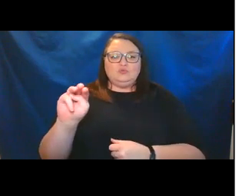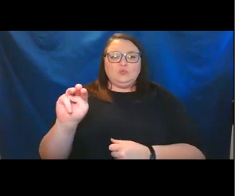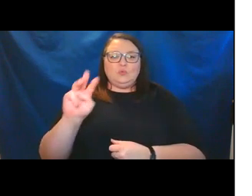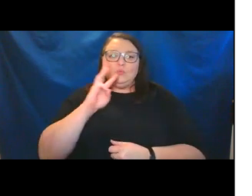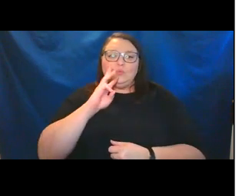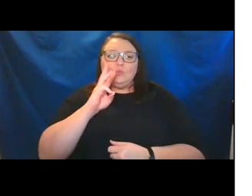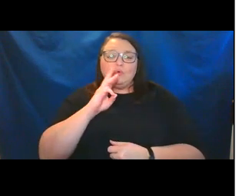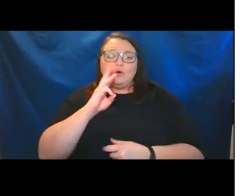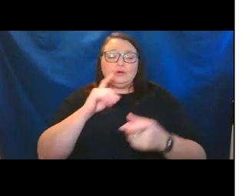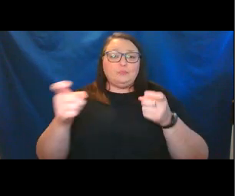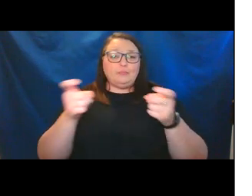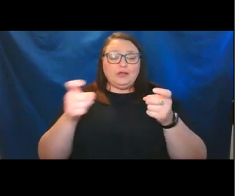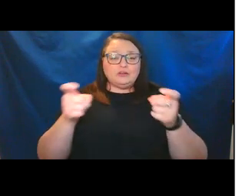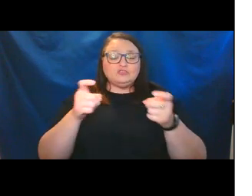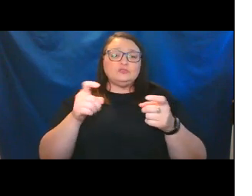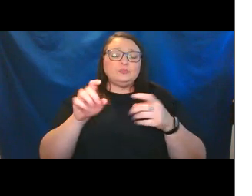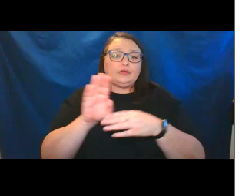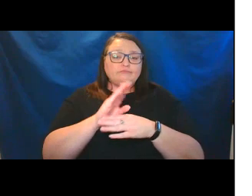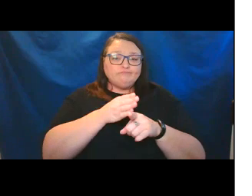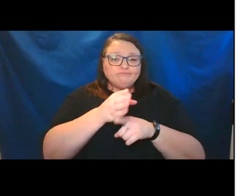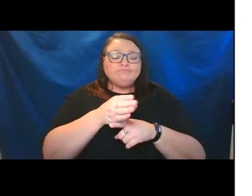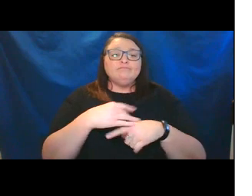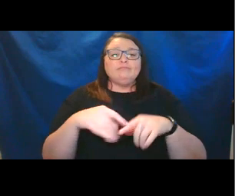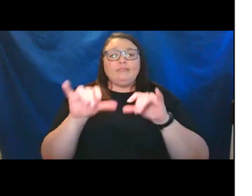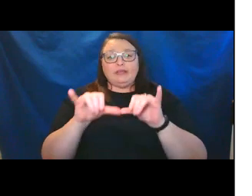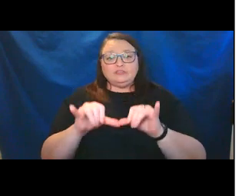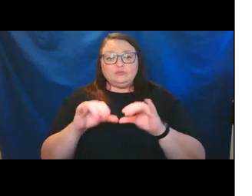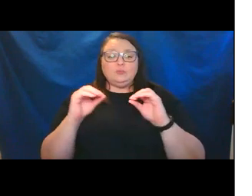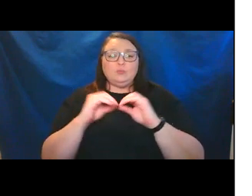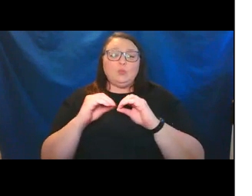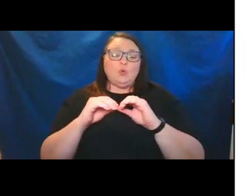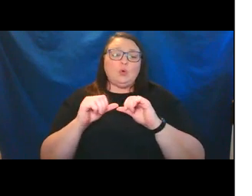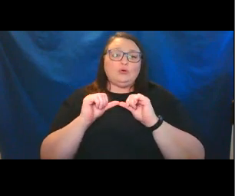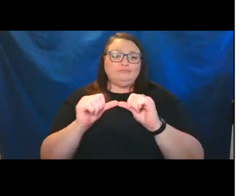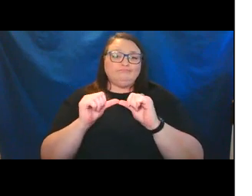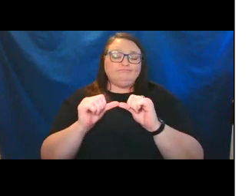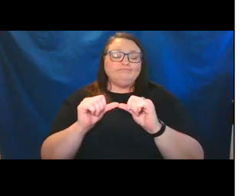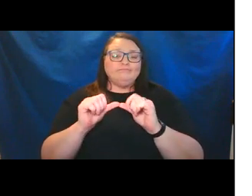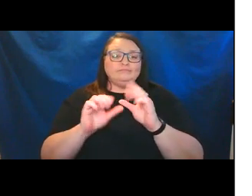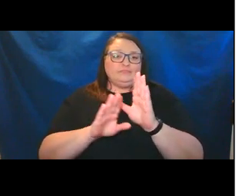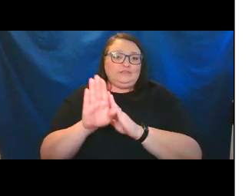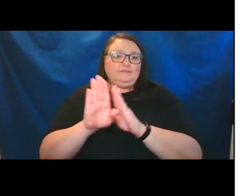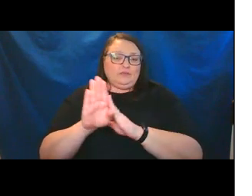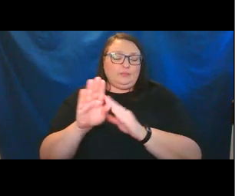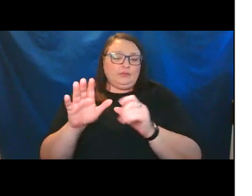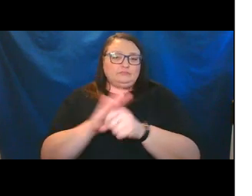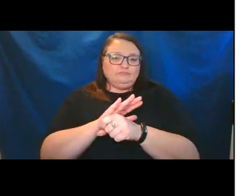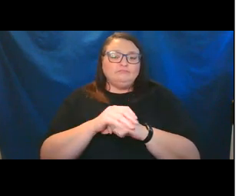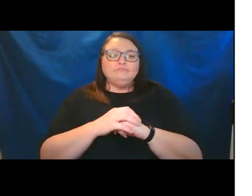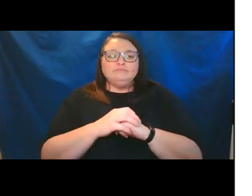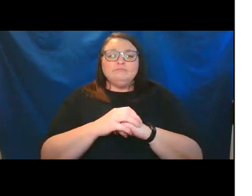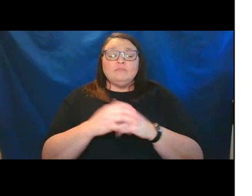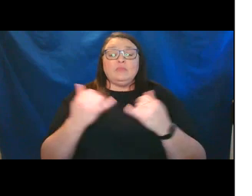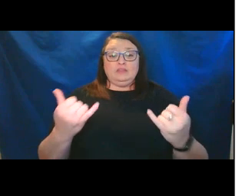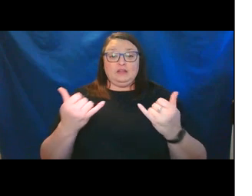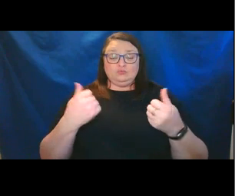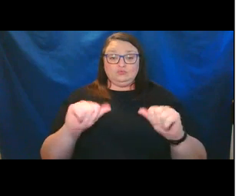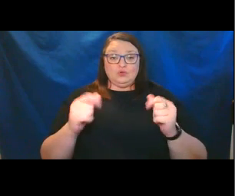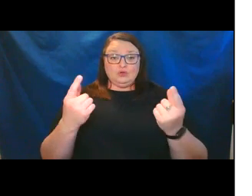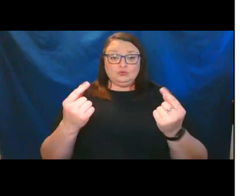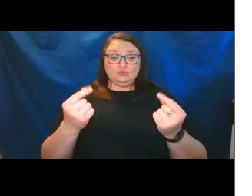sectors, and engineering or sustainable development as a whole. So right now, what we are trying to do, we